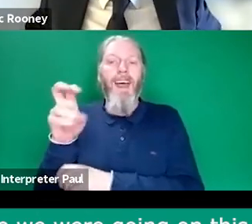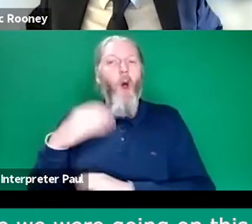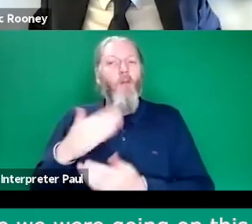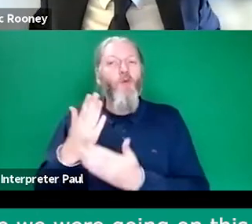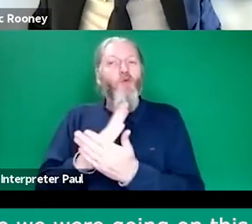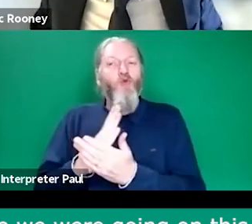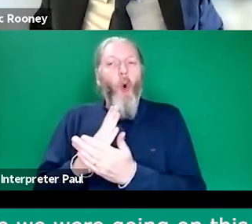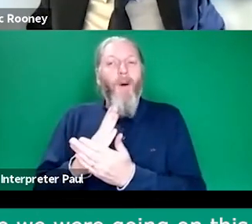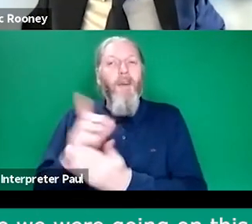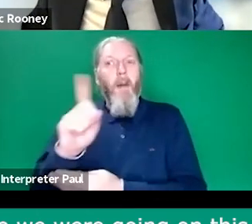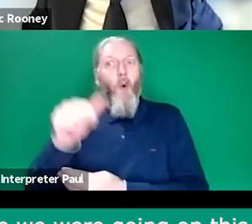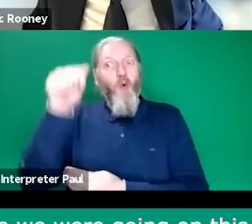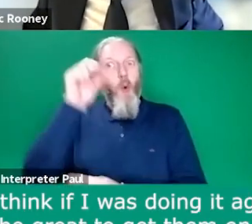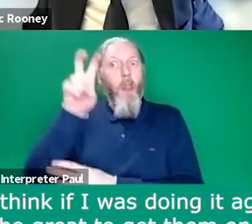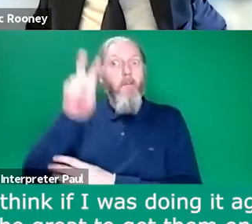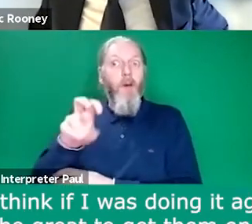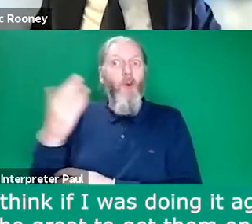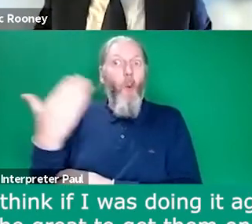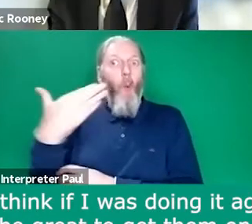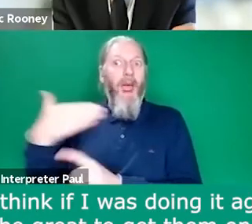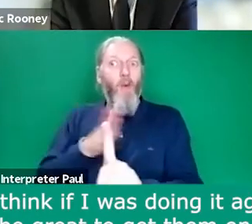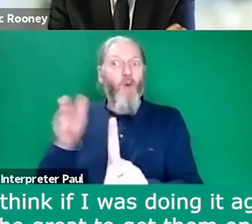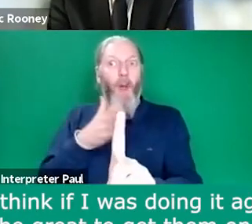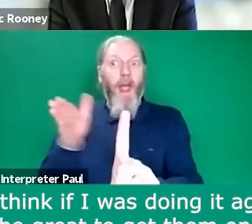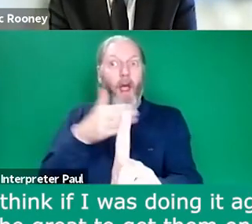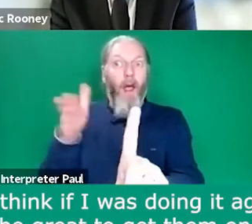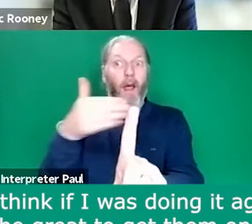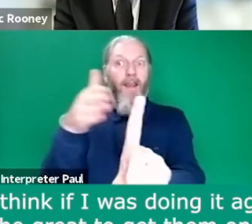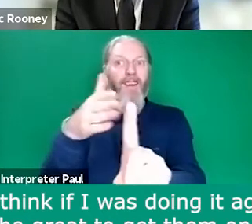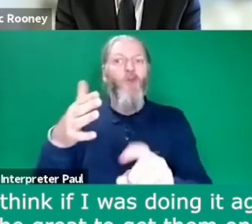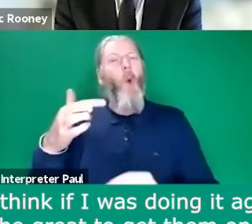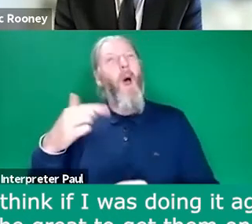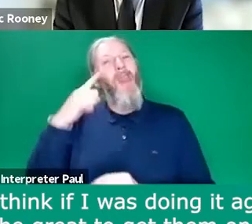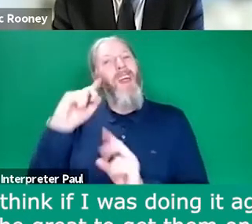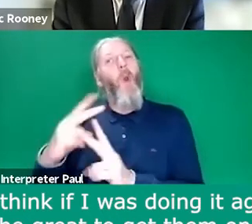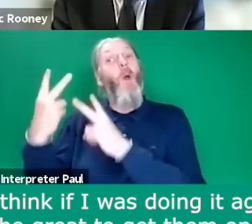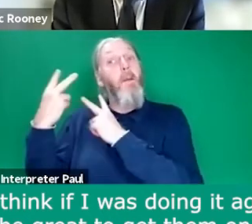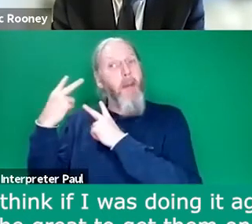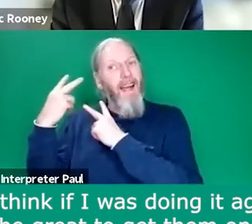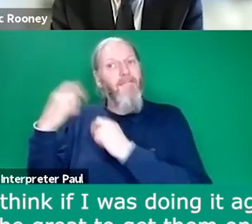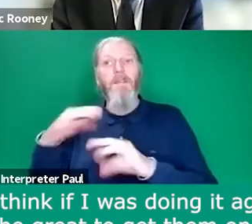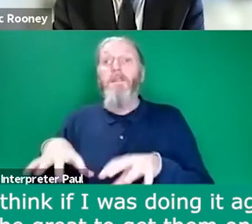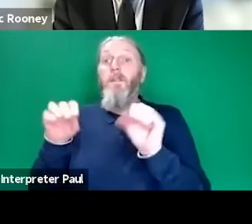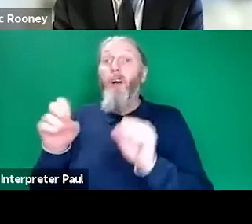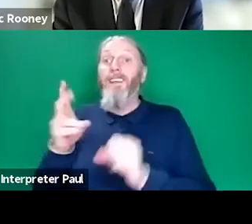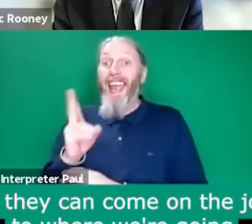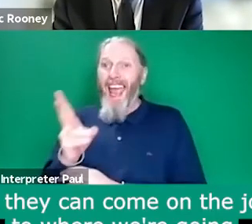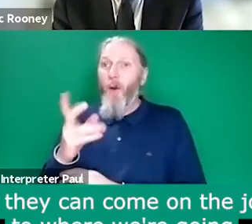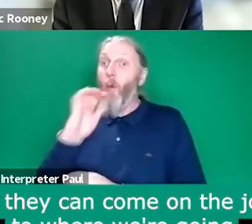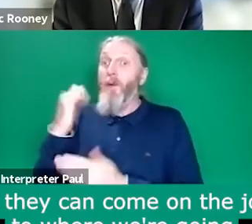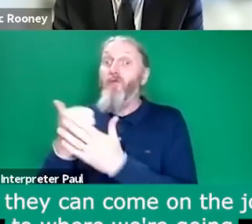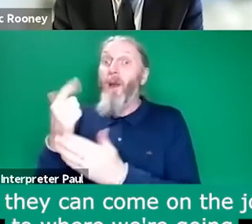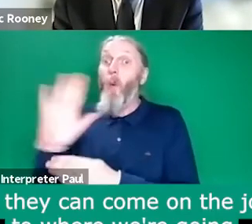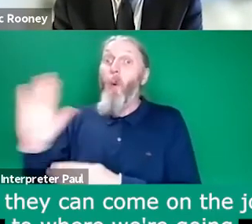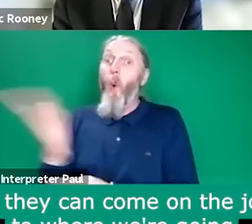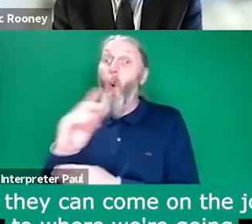going on this bus. So I think if I was doing it again, it would be great to get them on the bus so that they